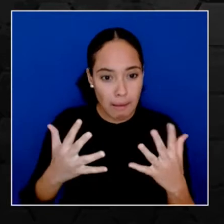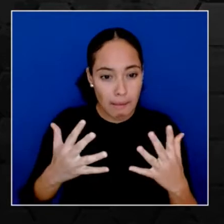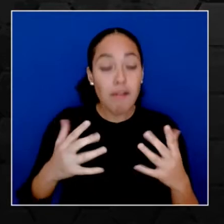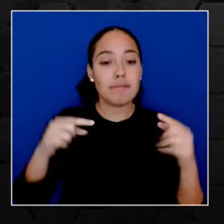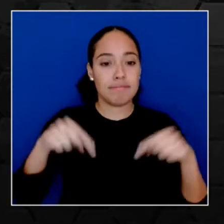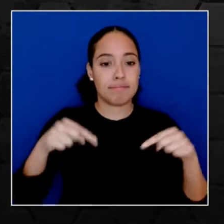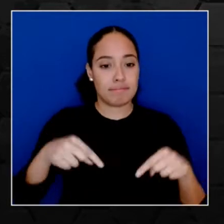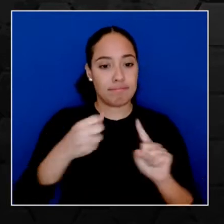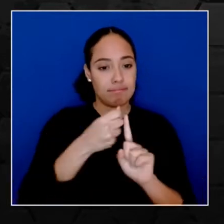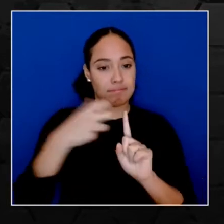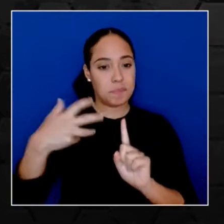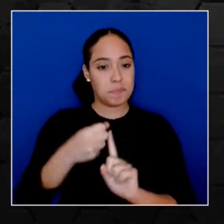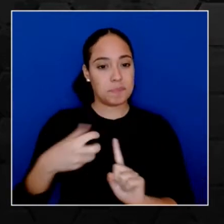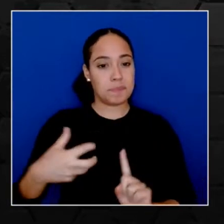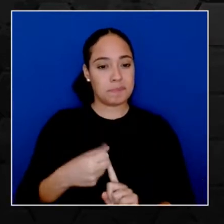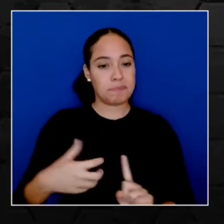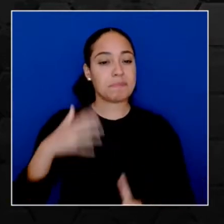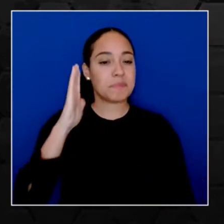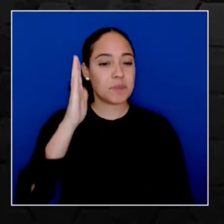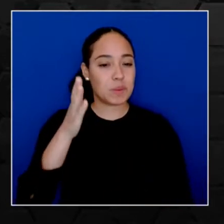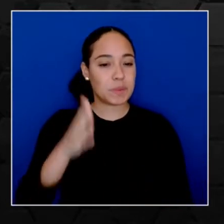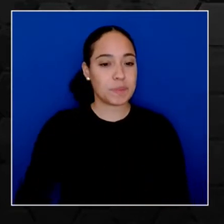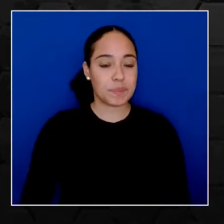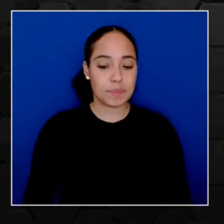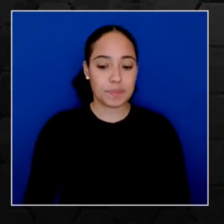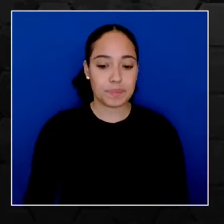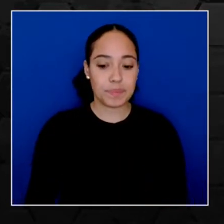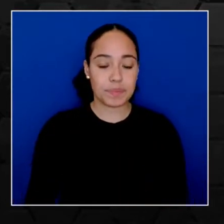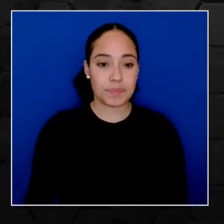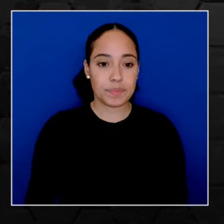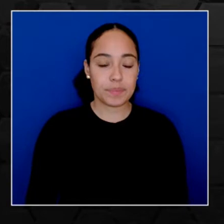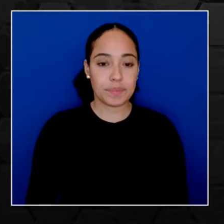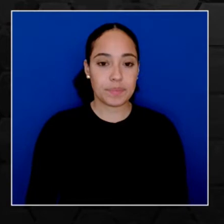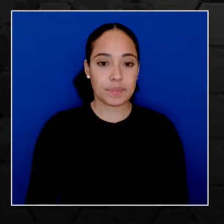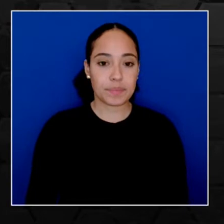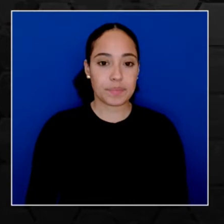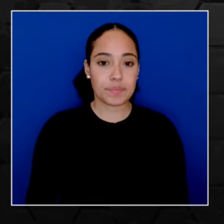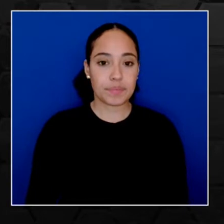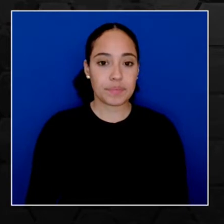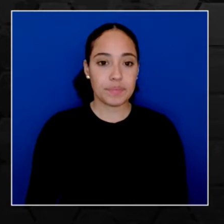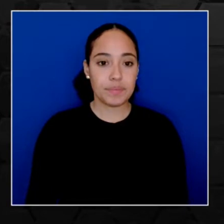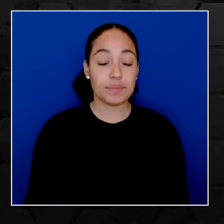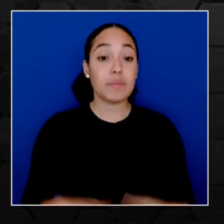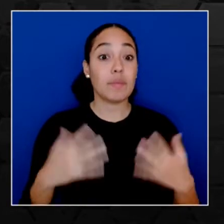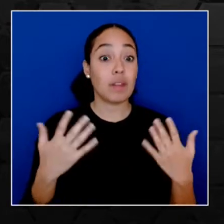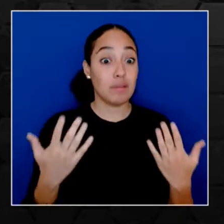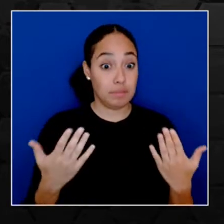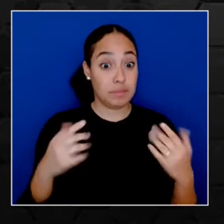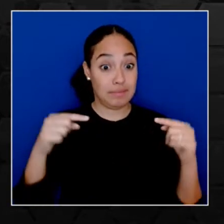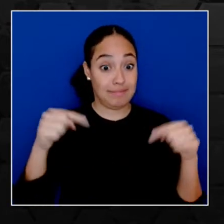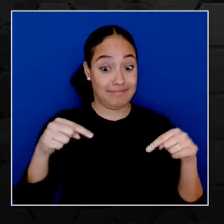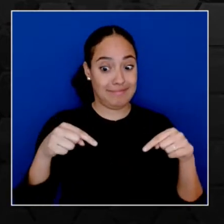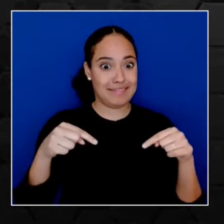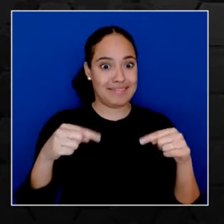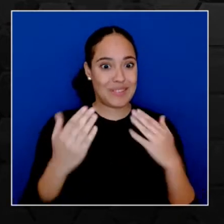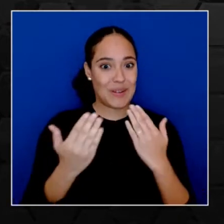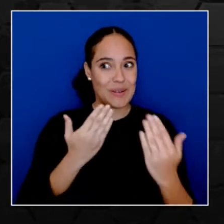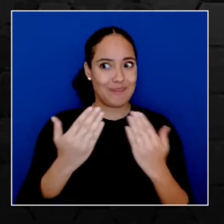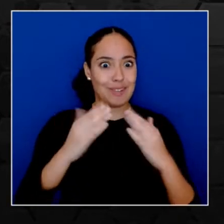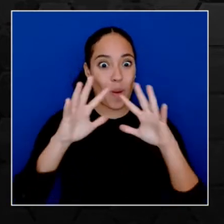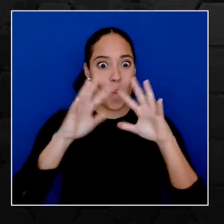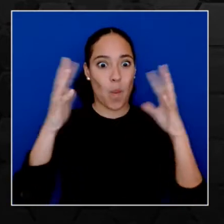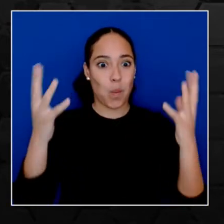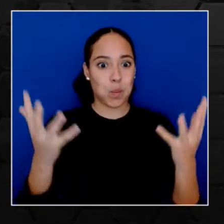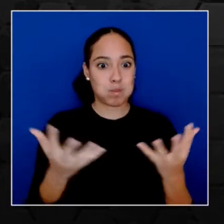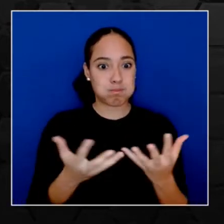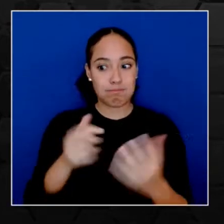Uh, so the question is, since this is a global AI conference, so the question is how